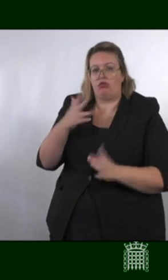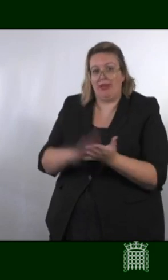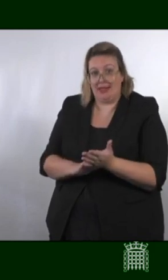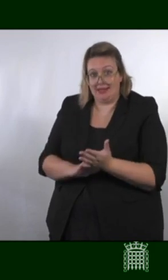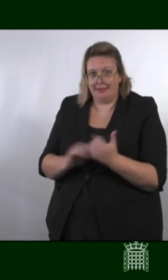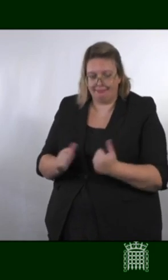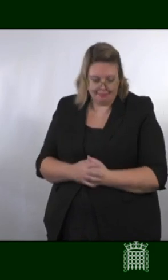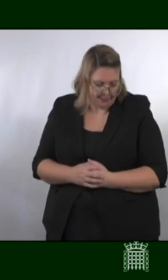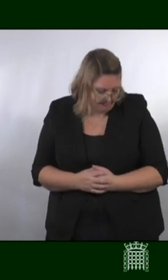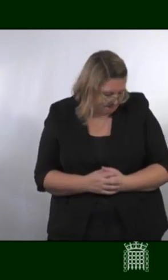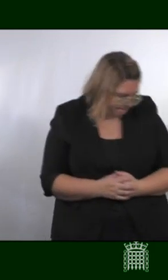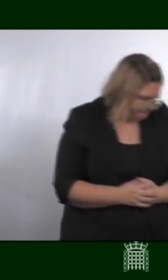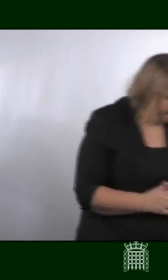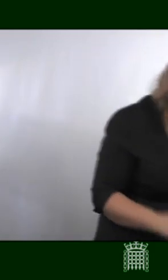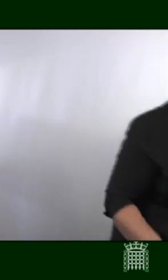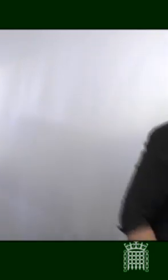Order.